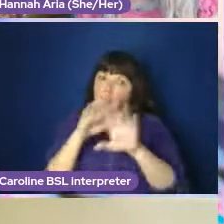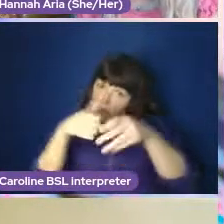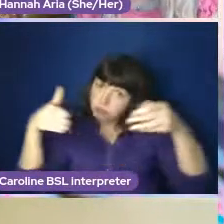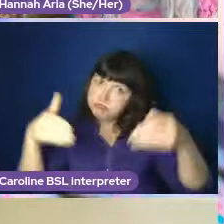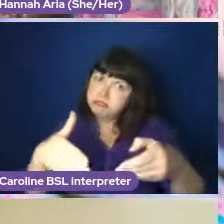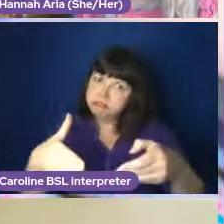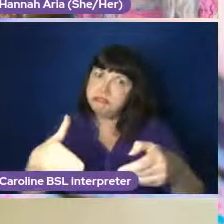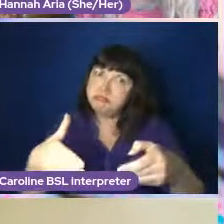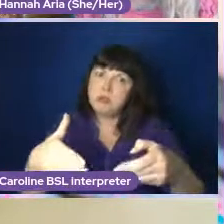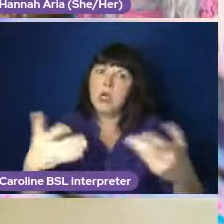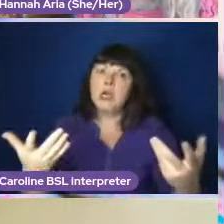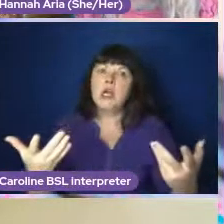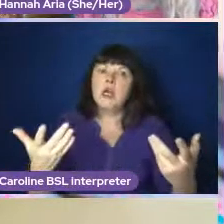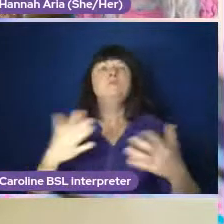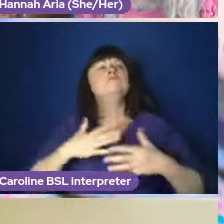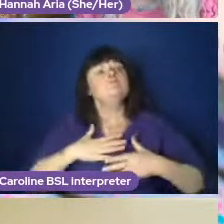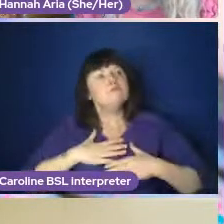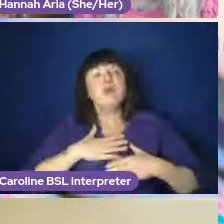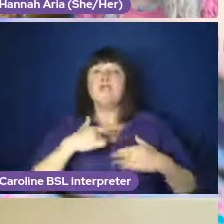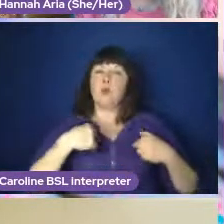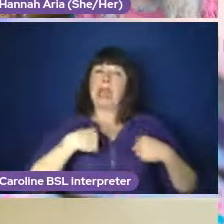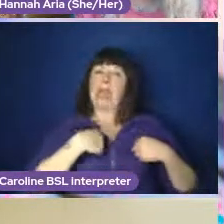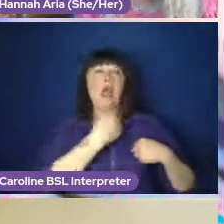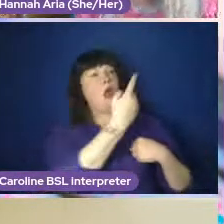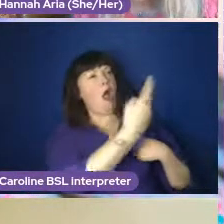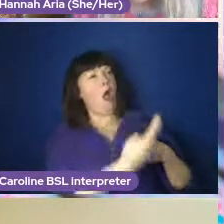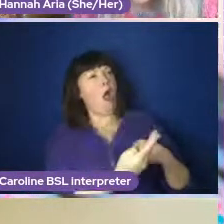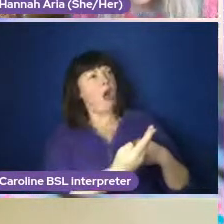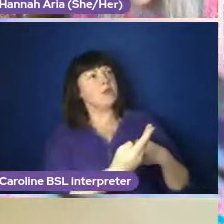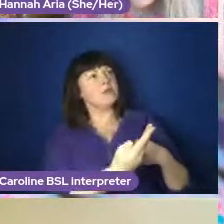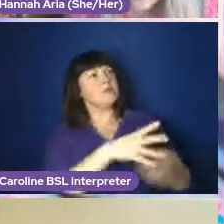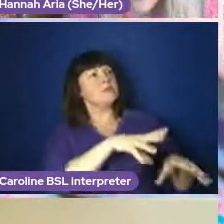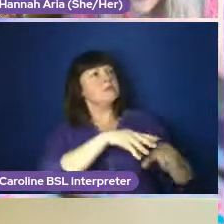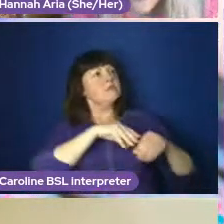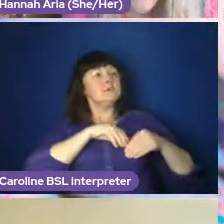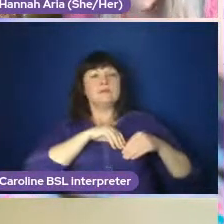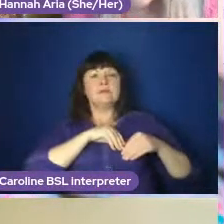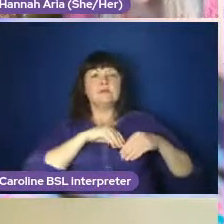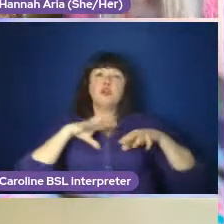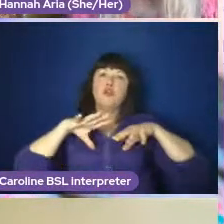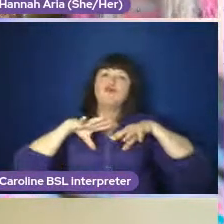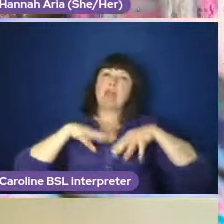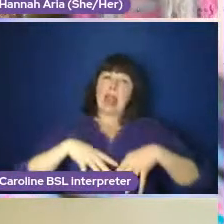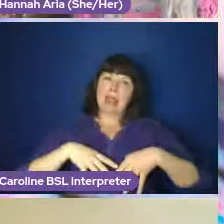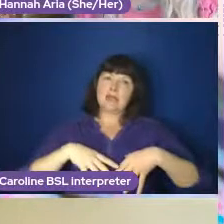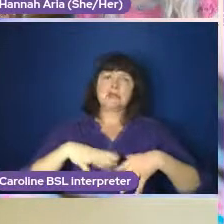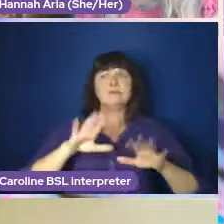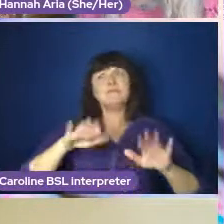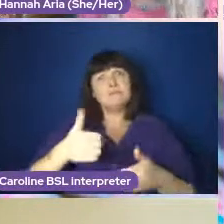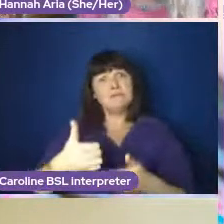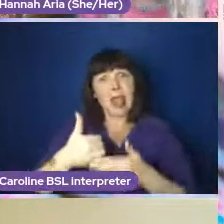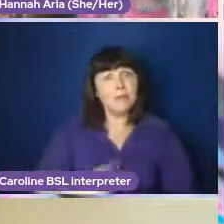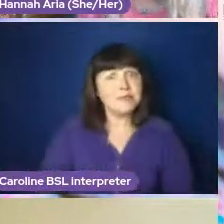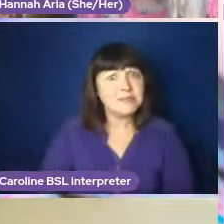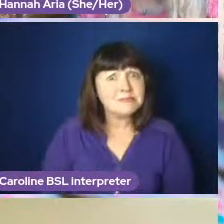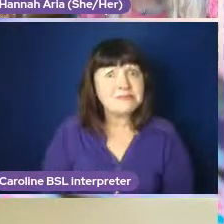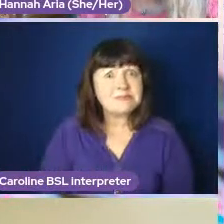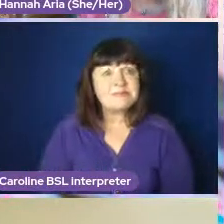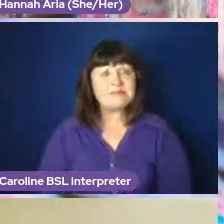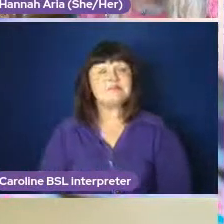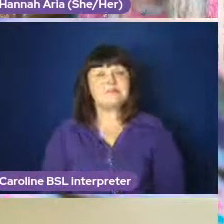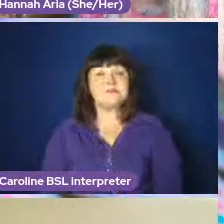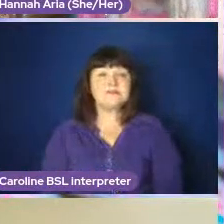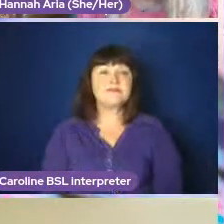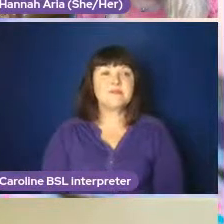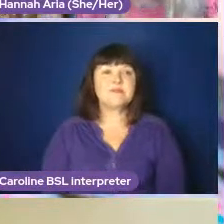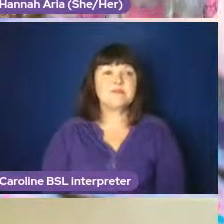to relax. Oh, and, brilliant. It really does help. I love it when people